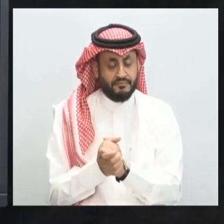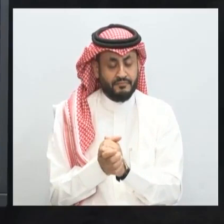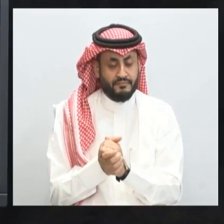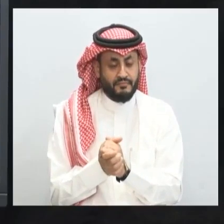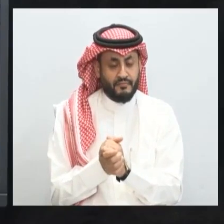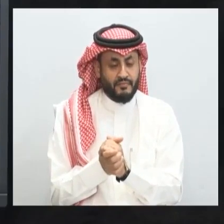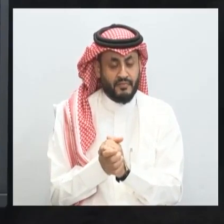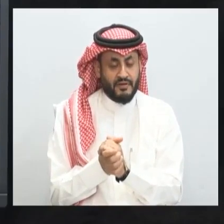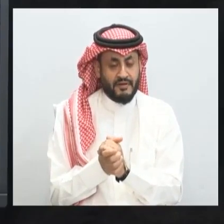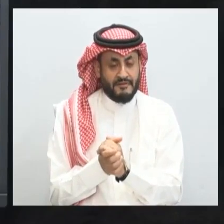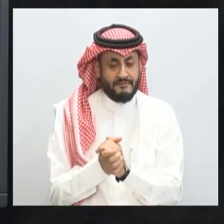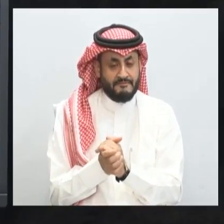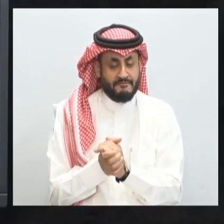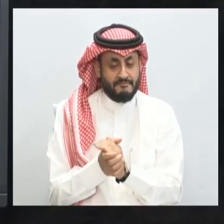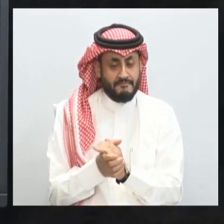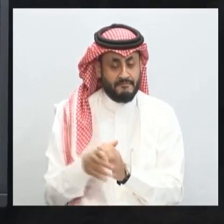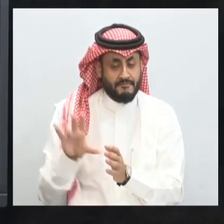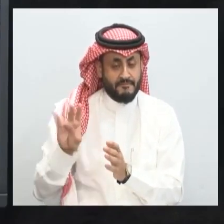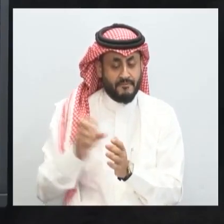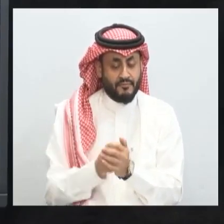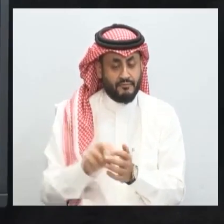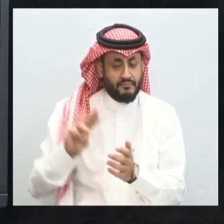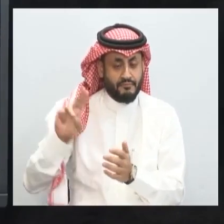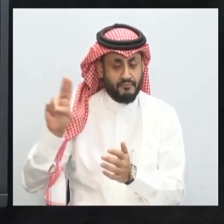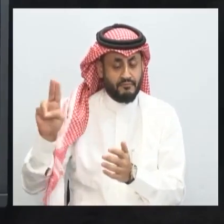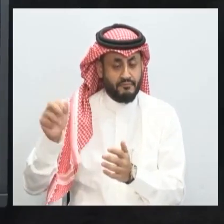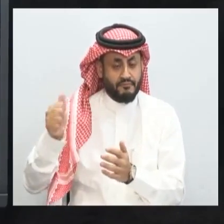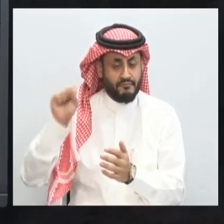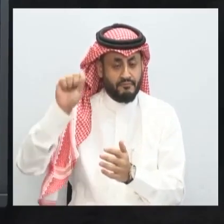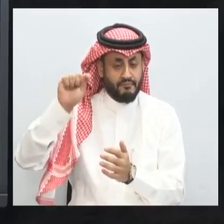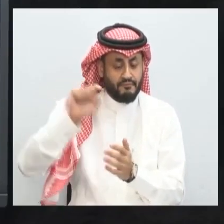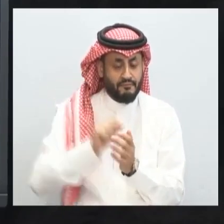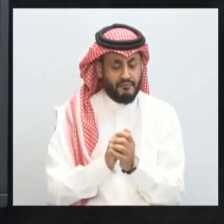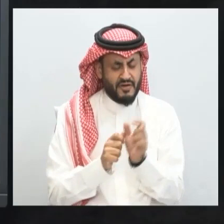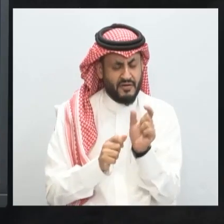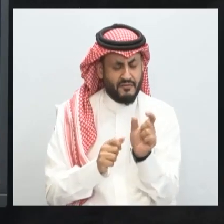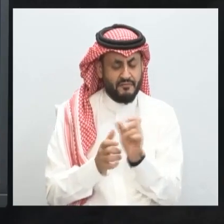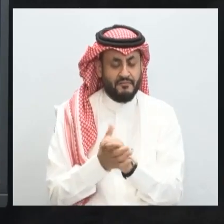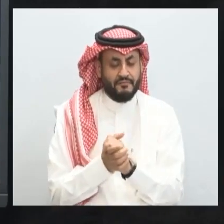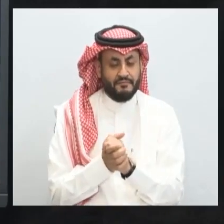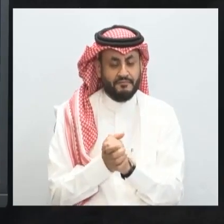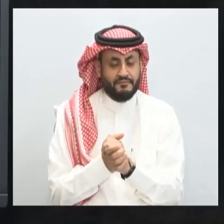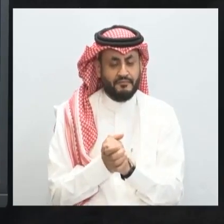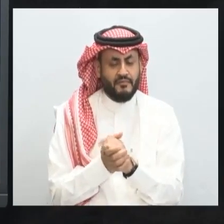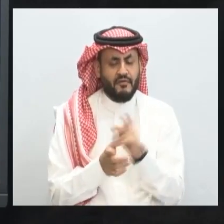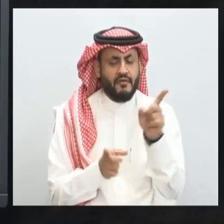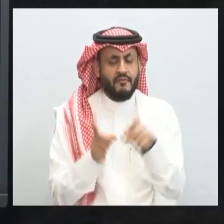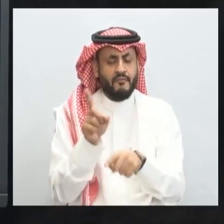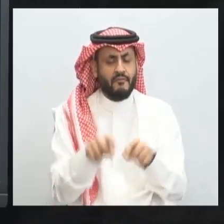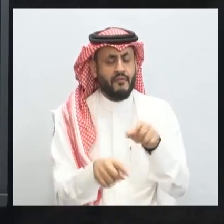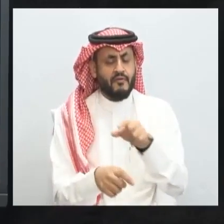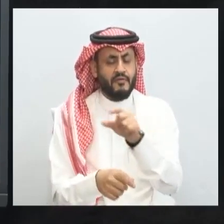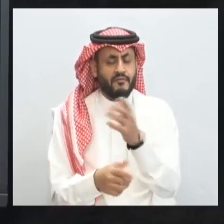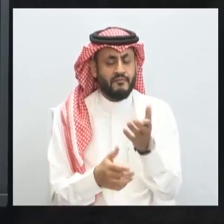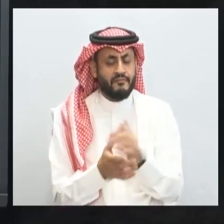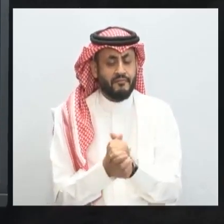unintentionally. And last word, number seven, is going to be a very simple word, vast. On the